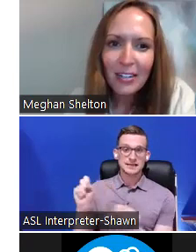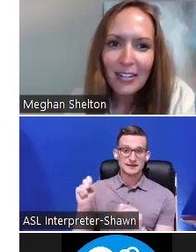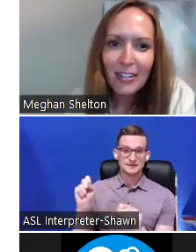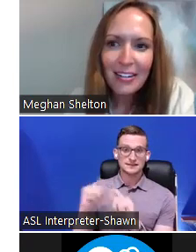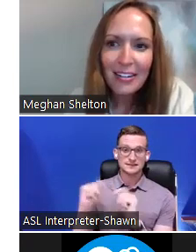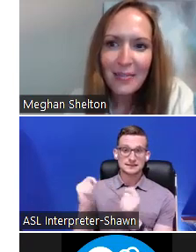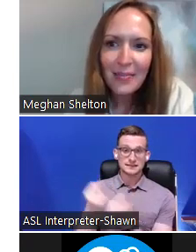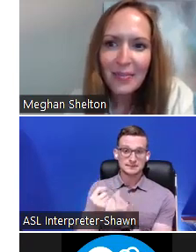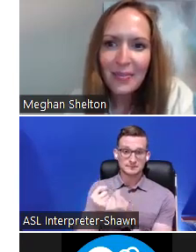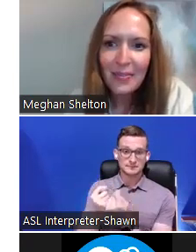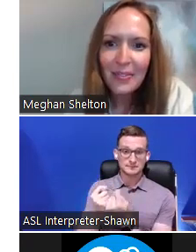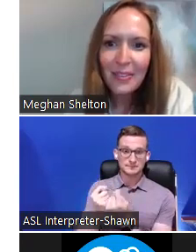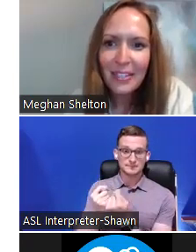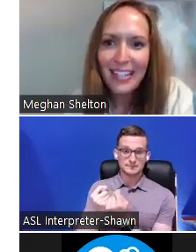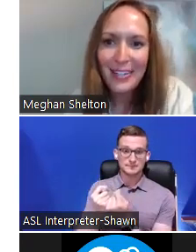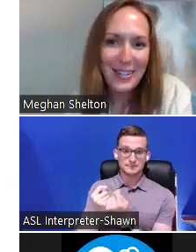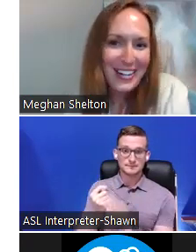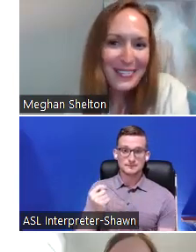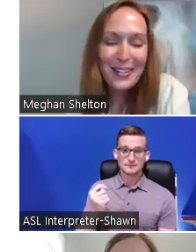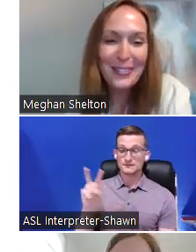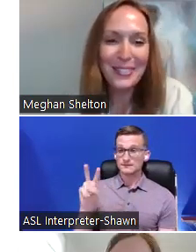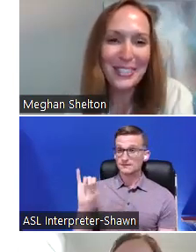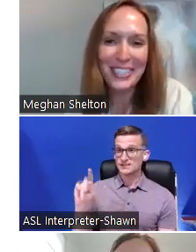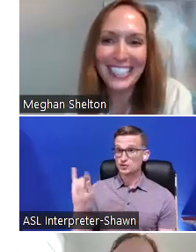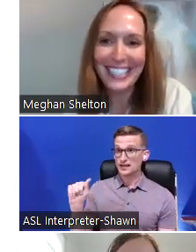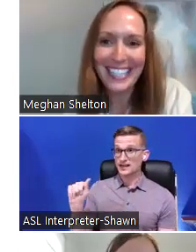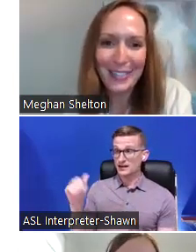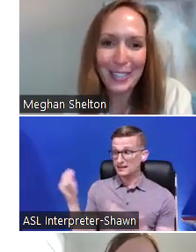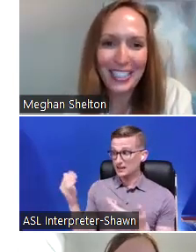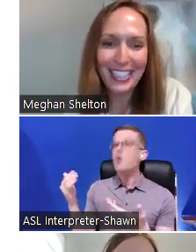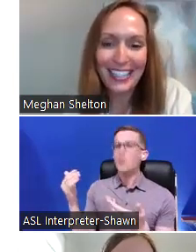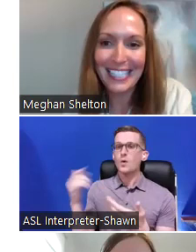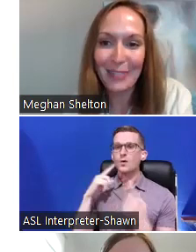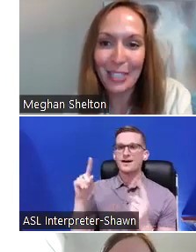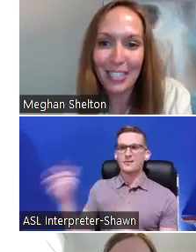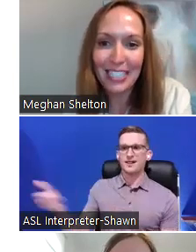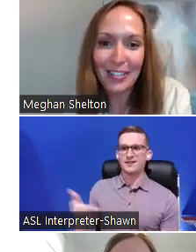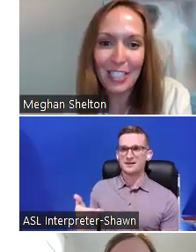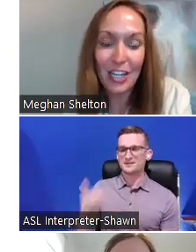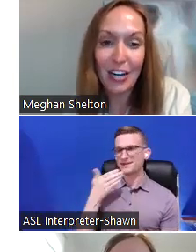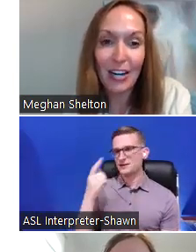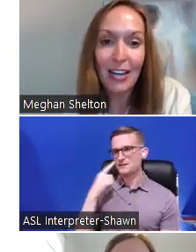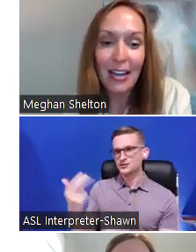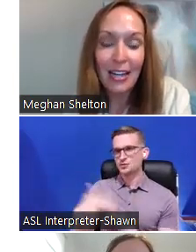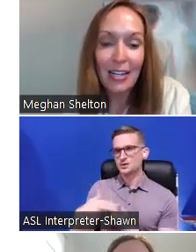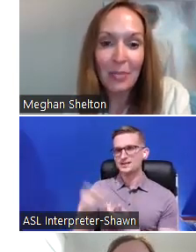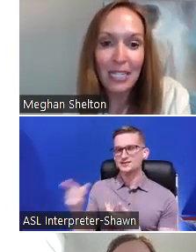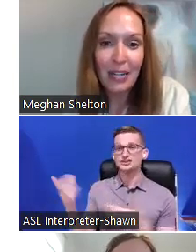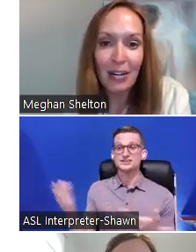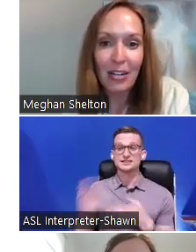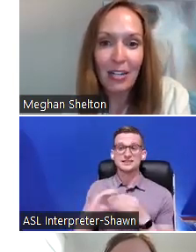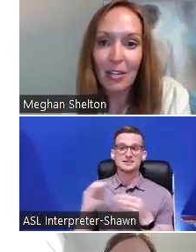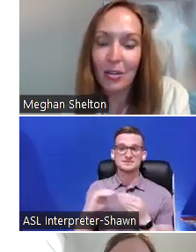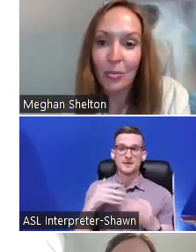on here? Yes. There you are. Welcome, Victoria. Thanks for joining us. Victoria is here to share an